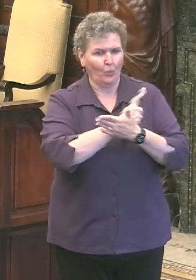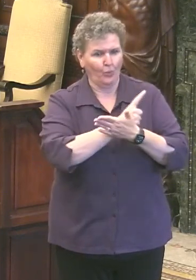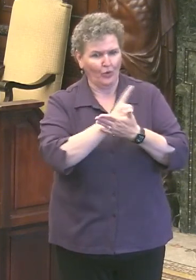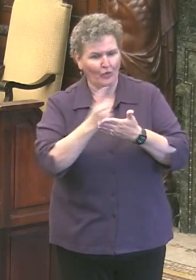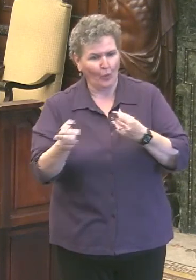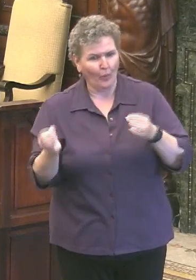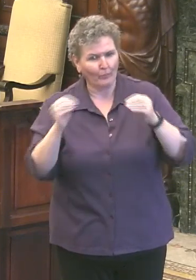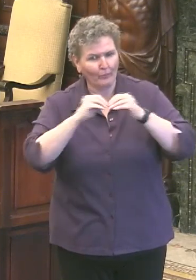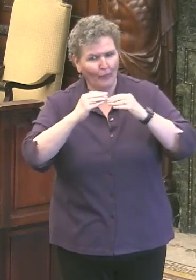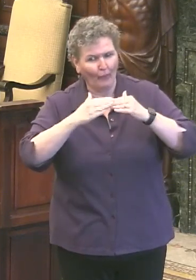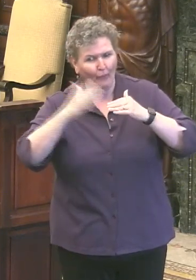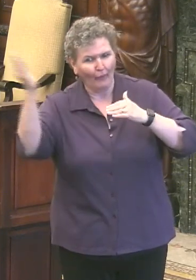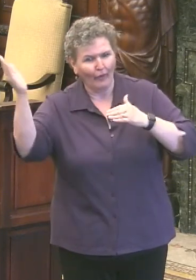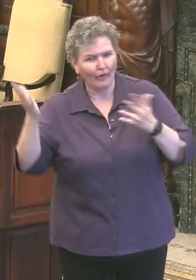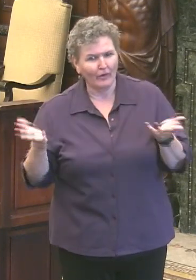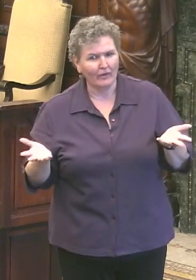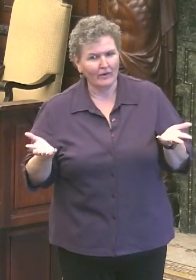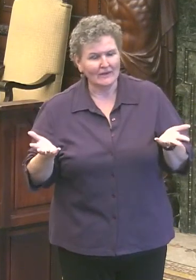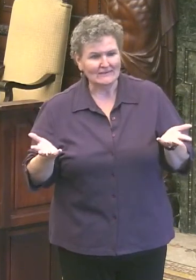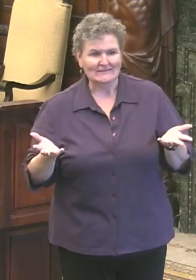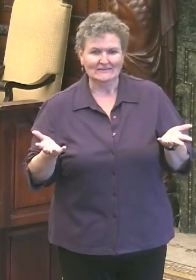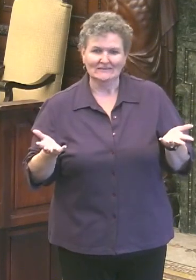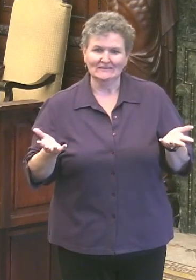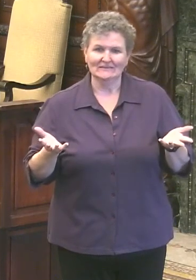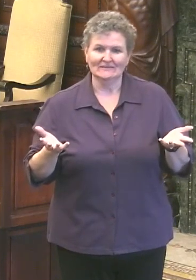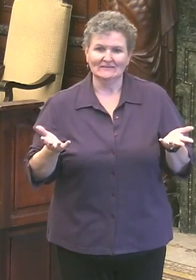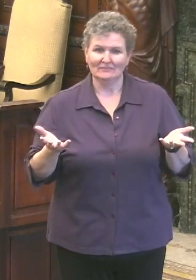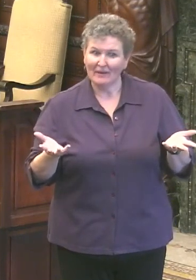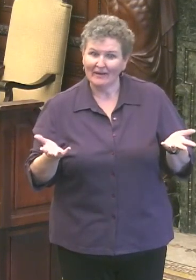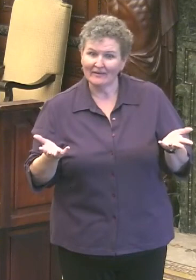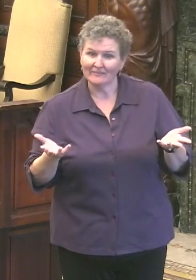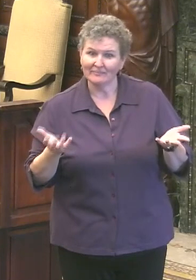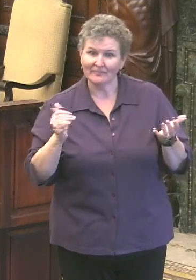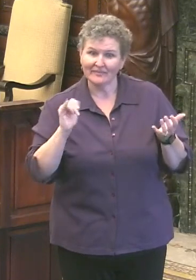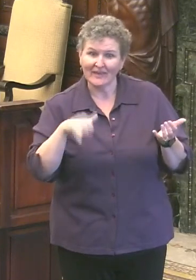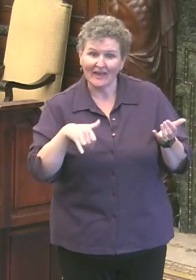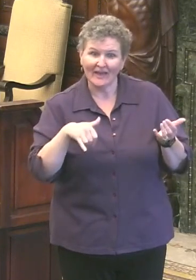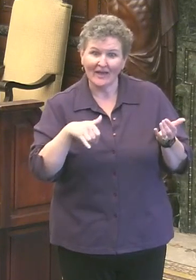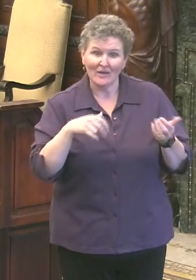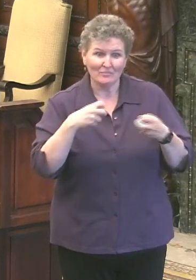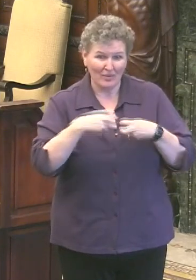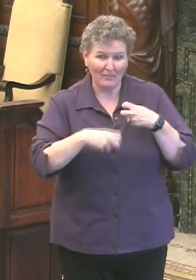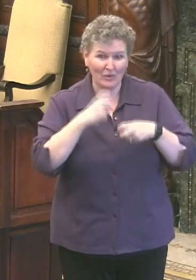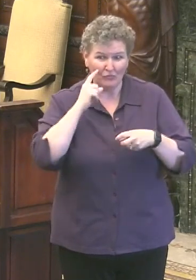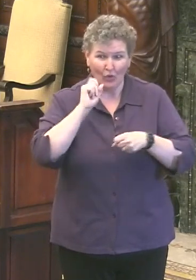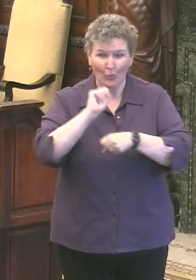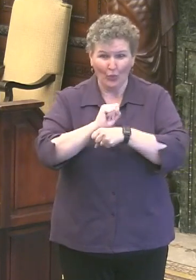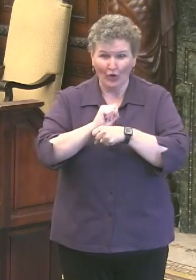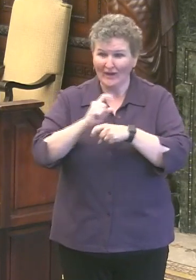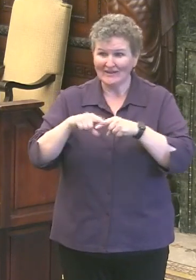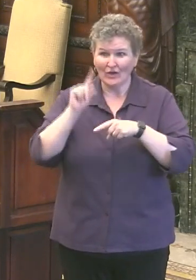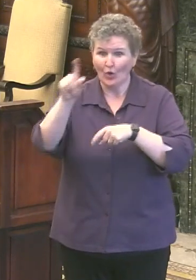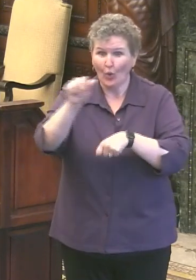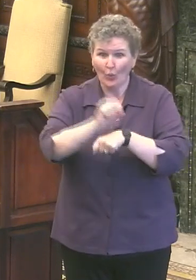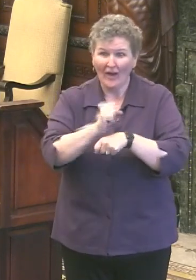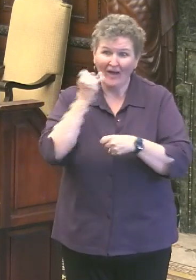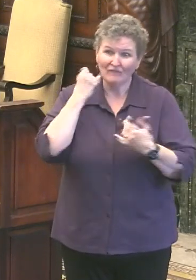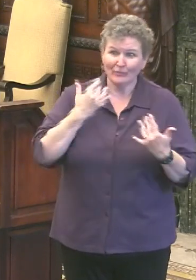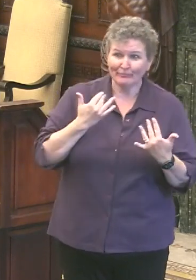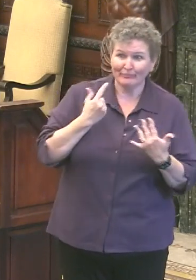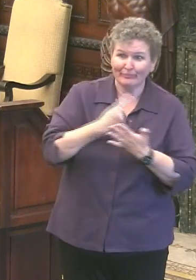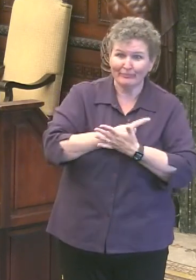know, that's stop gumming up other plans and things for work or other types of things. Is there a way to